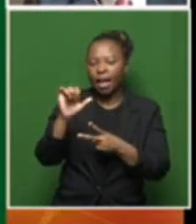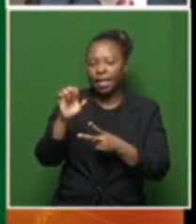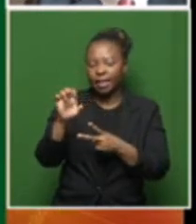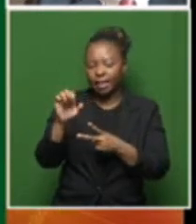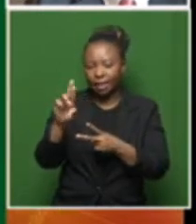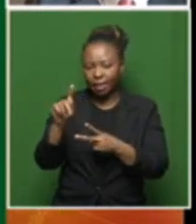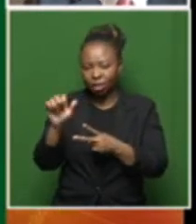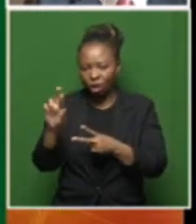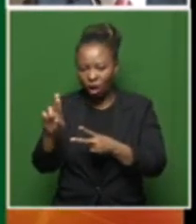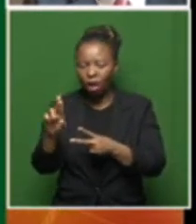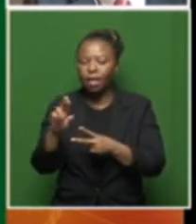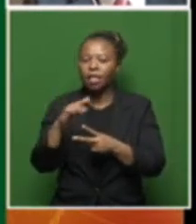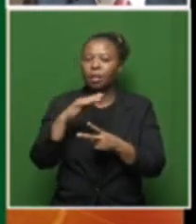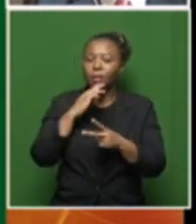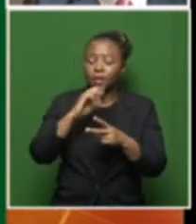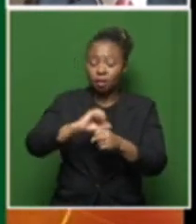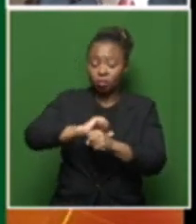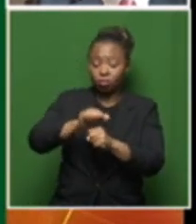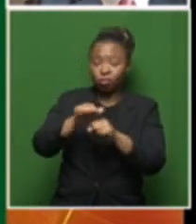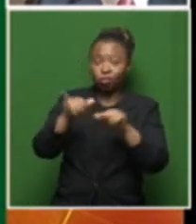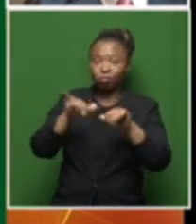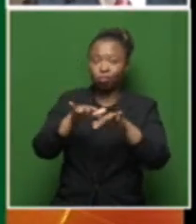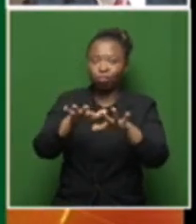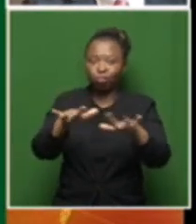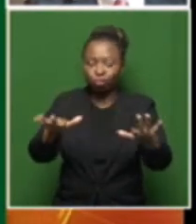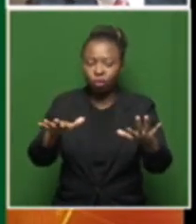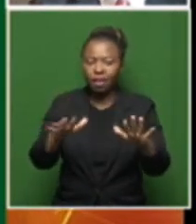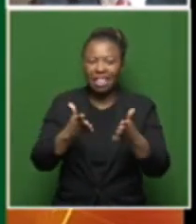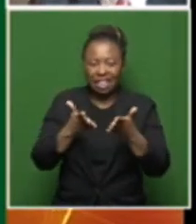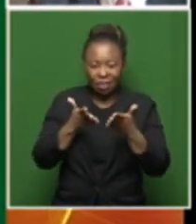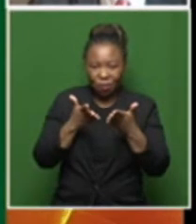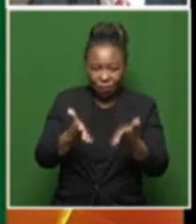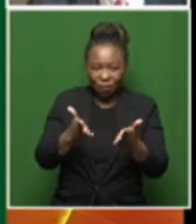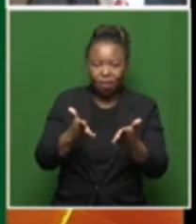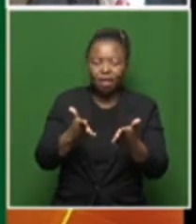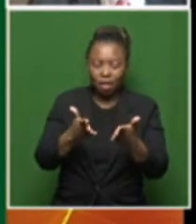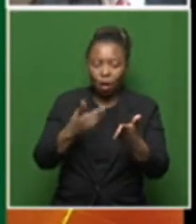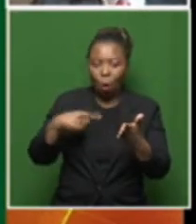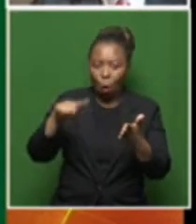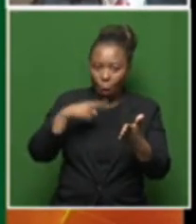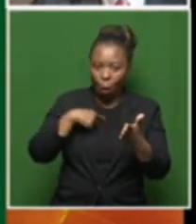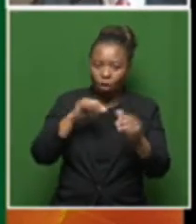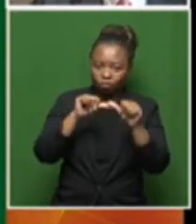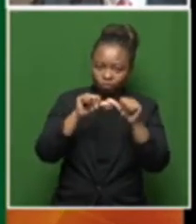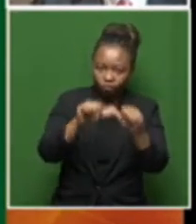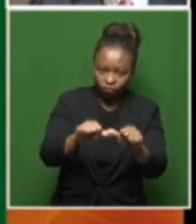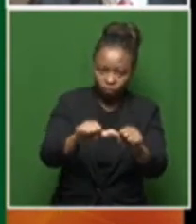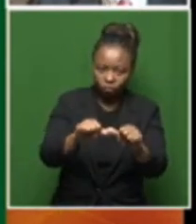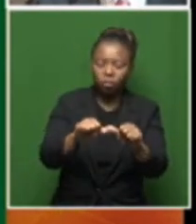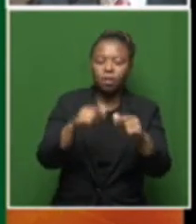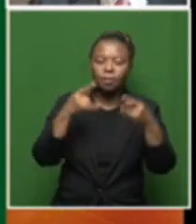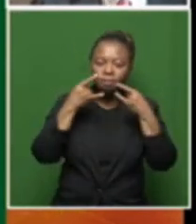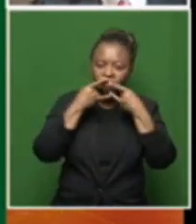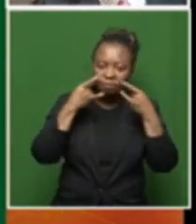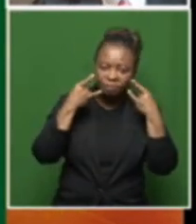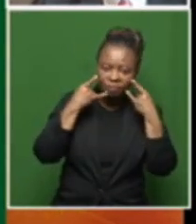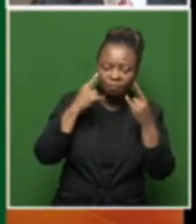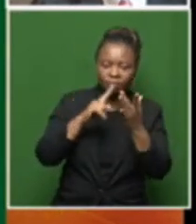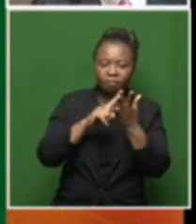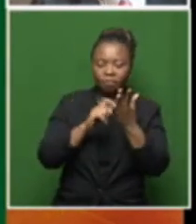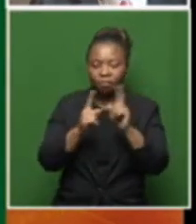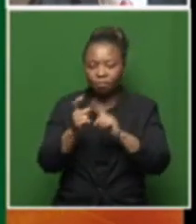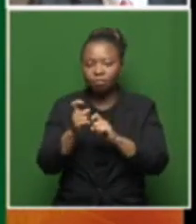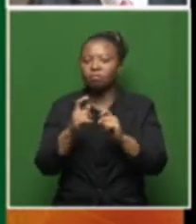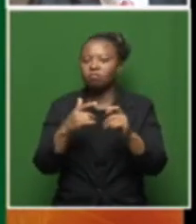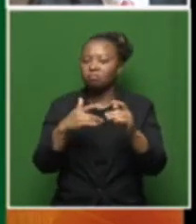only way to deal with the spread of the virus, and we encourage everybody to continue with the non-pharmaceutical protections. In interest of